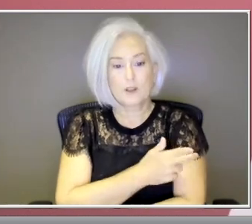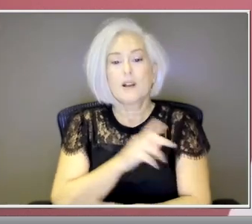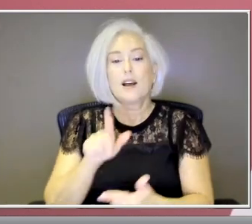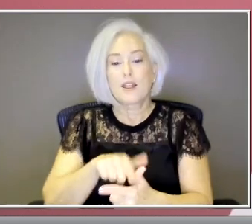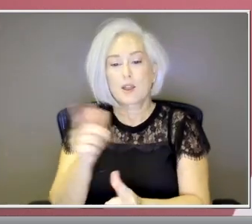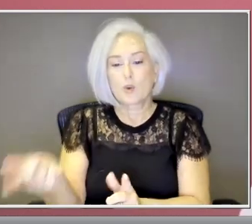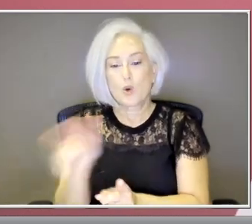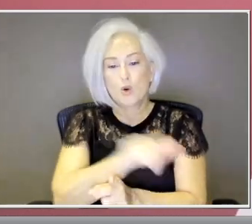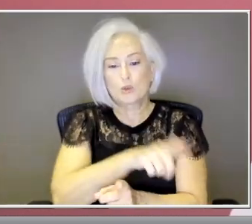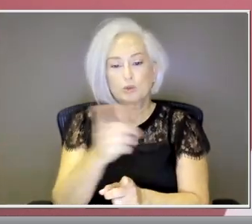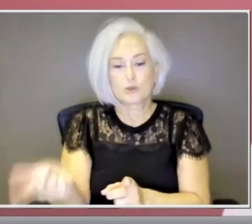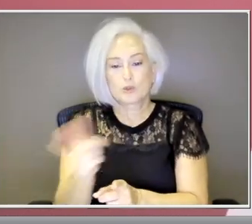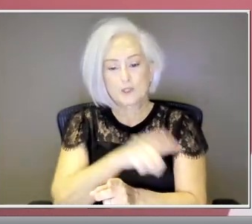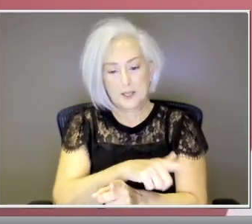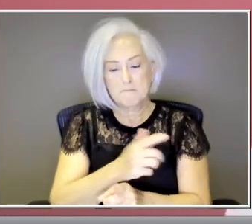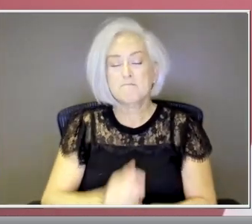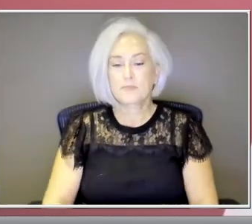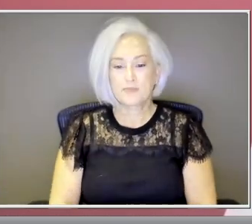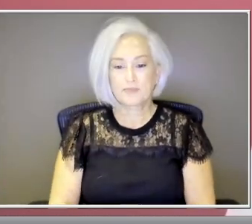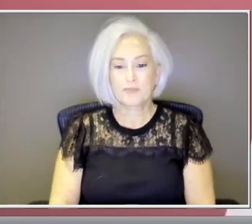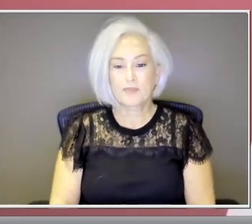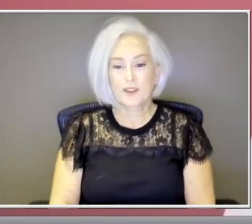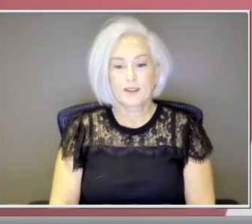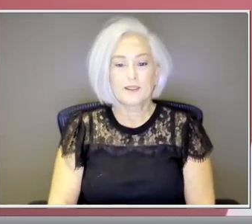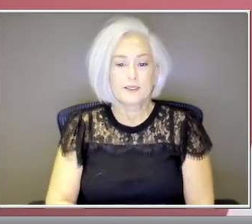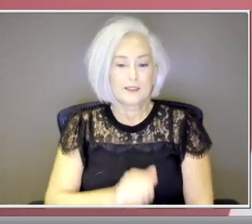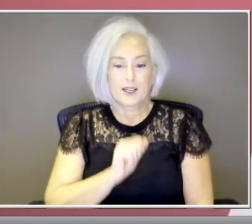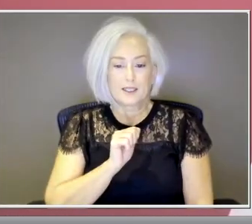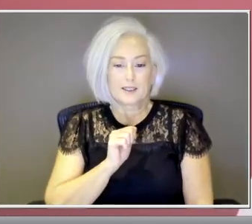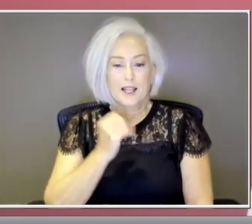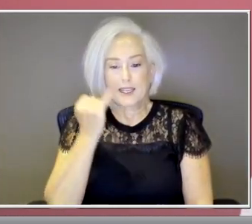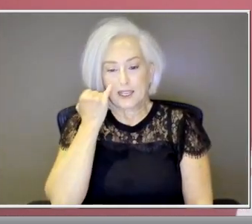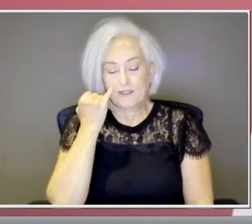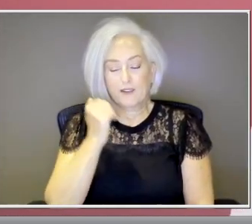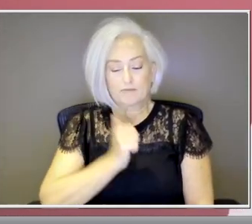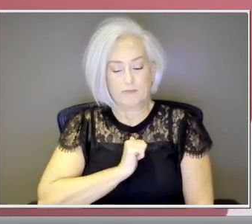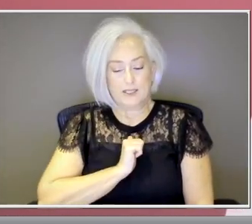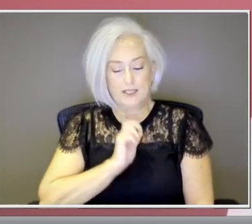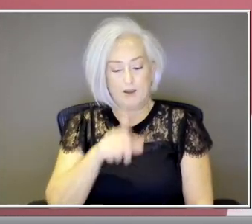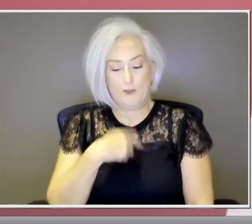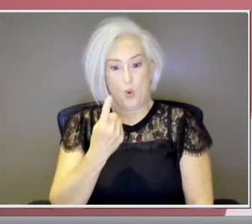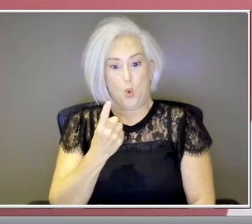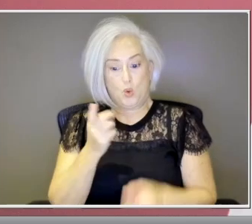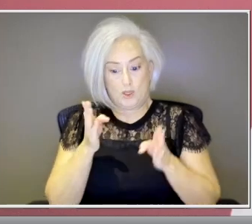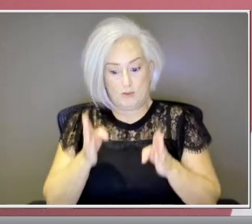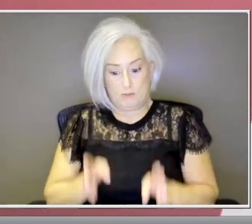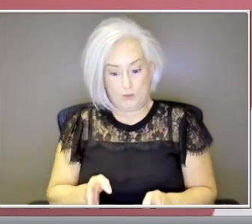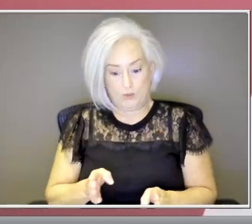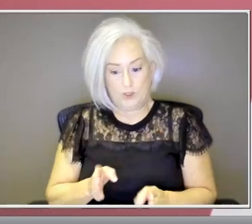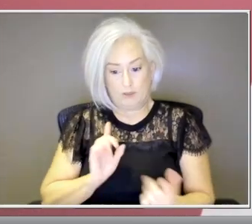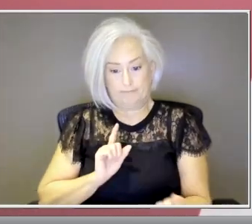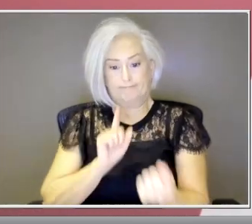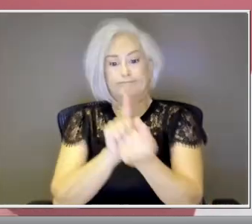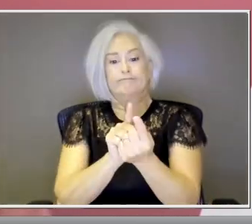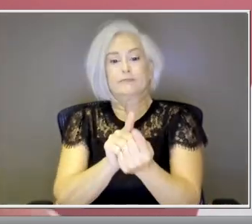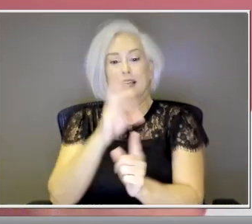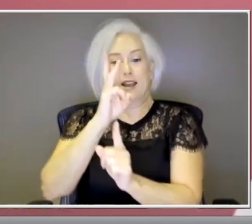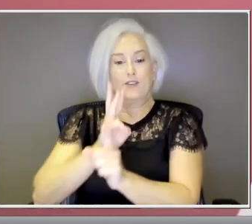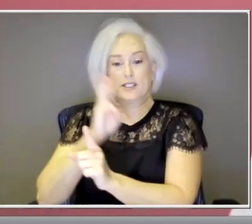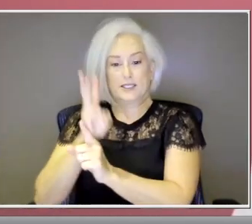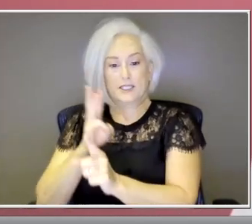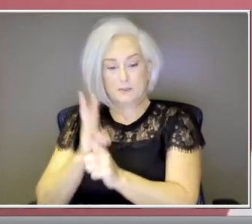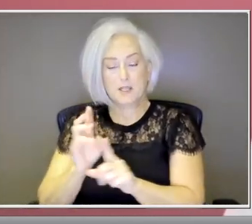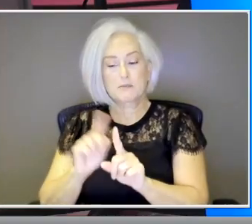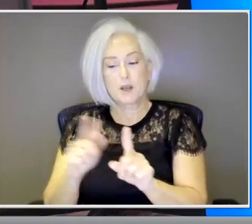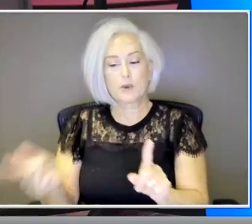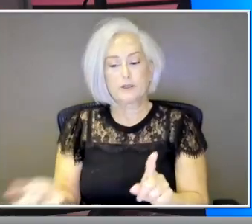forth. If, like I was the only one seeing her, it'd probably be every 6 months, but if she needed more, we would see her more frequently, and sometimes every year.